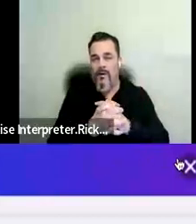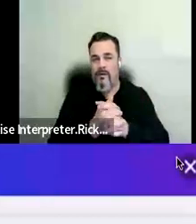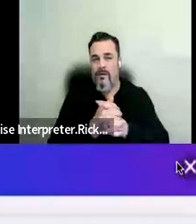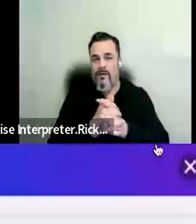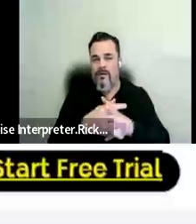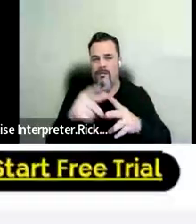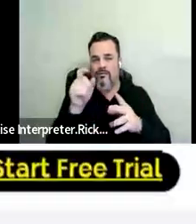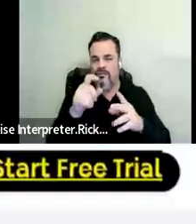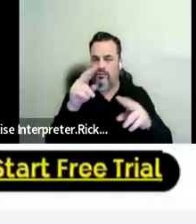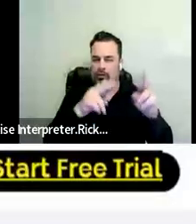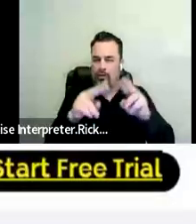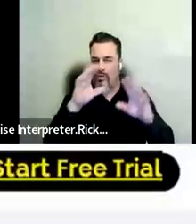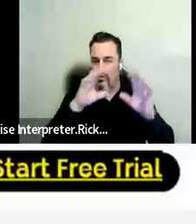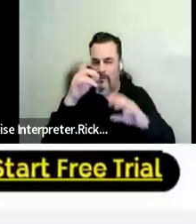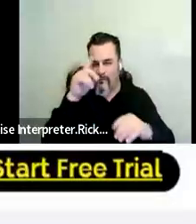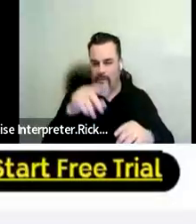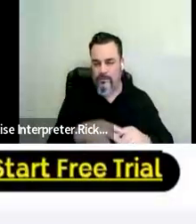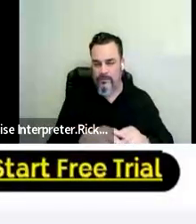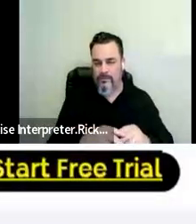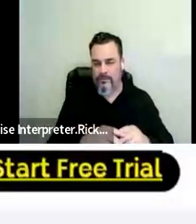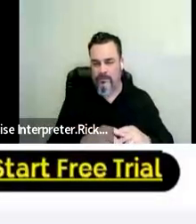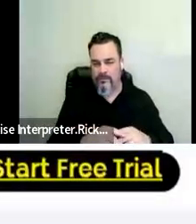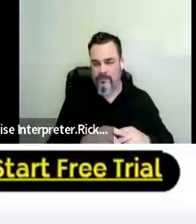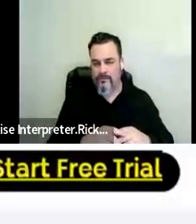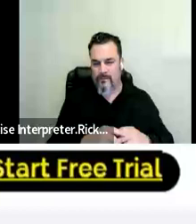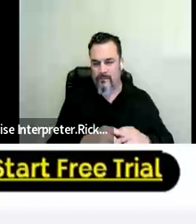you should be looking for, Accessibility menu button.